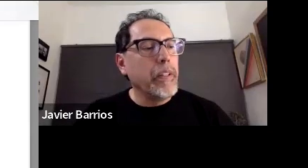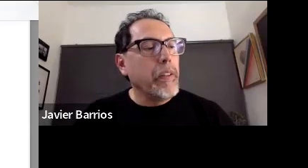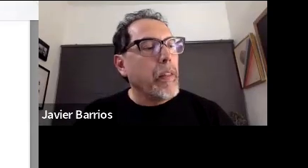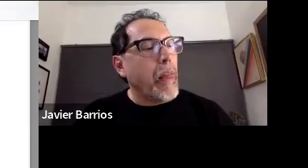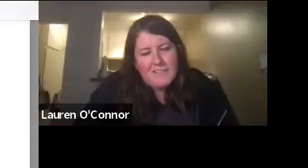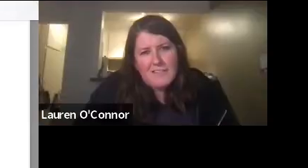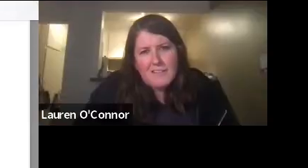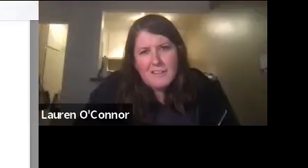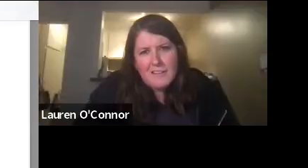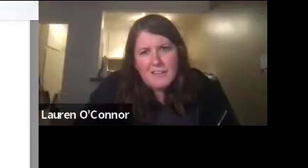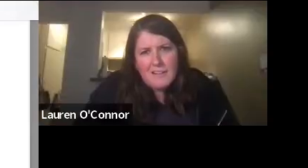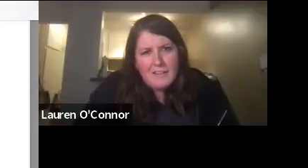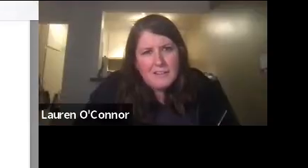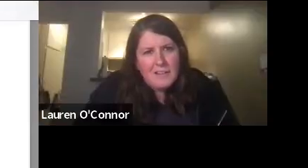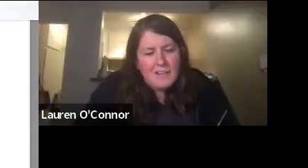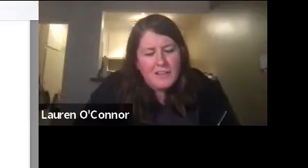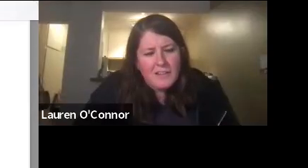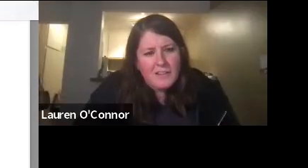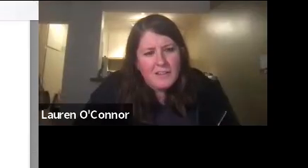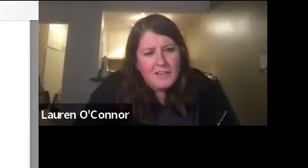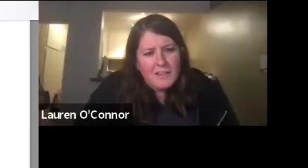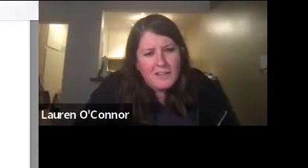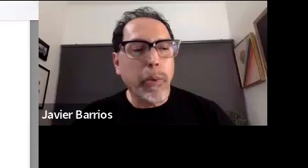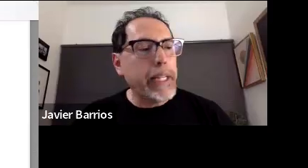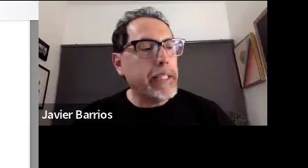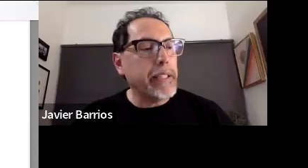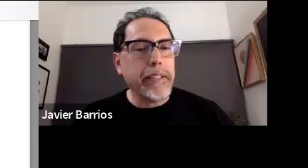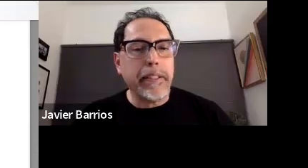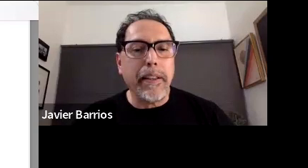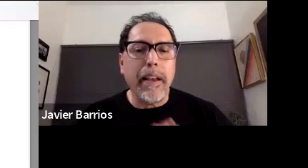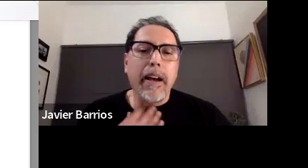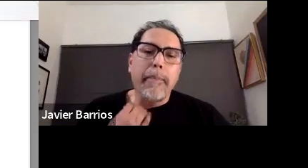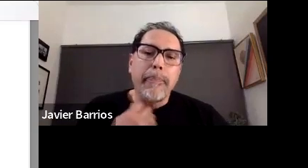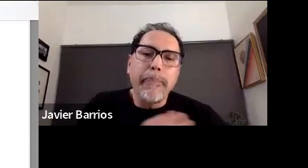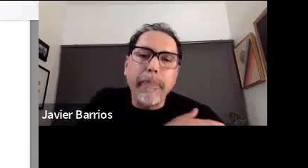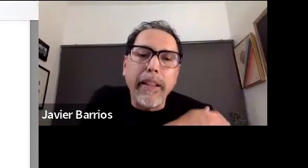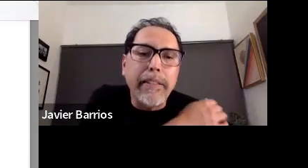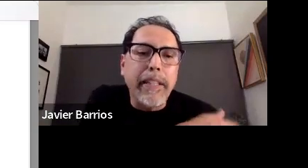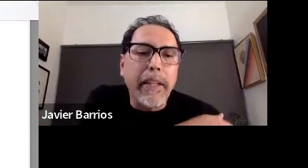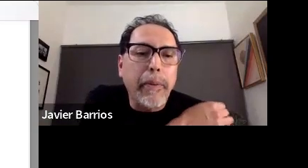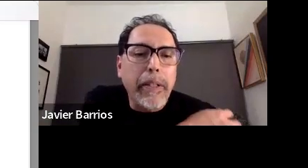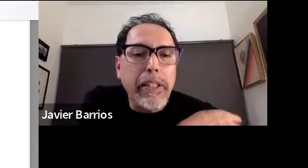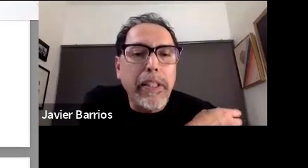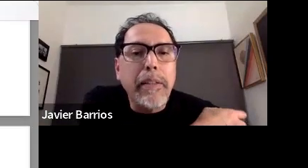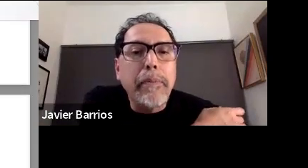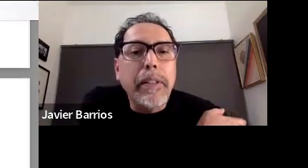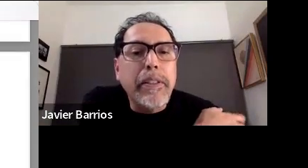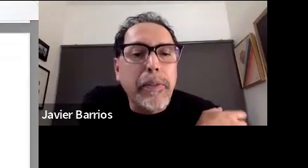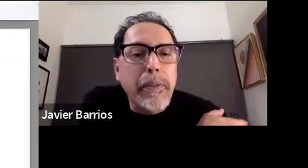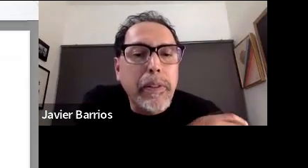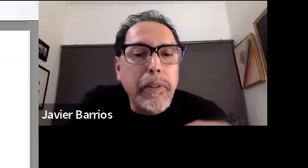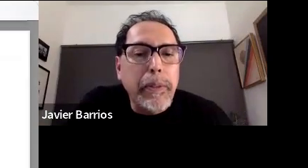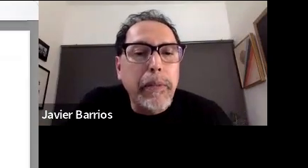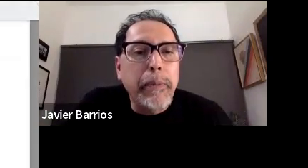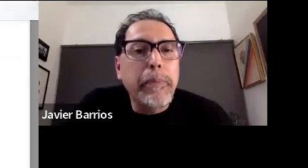Fascinating. Cool. Yeah. So we're going to move on to page 26. Let's see, they're watching to